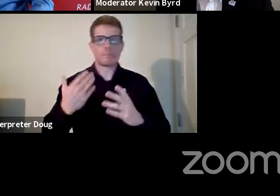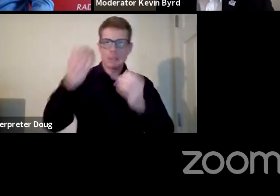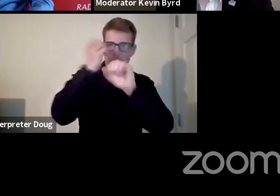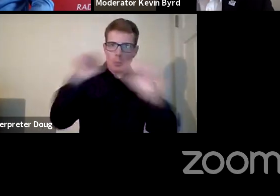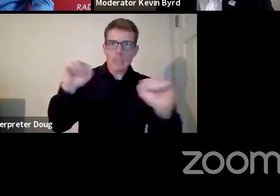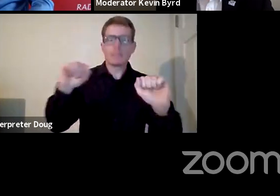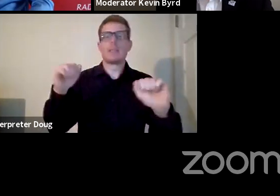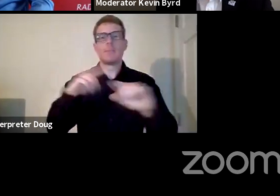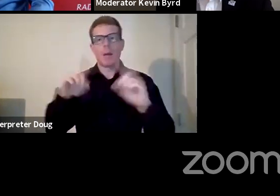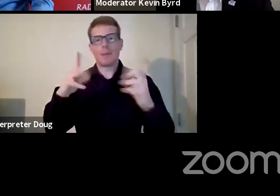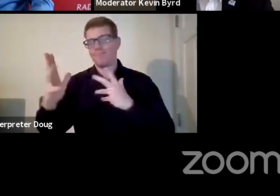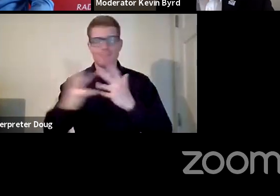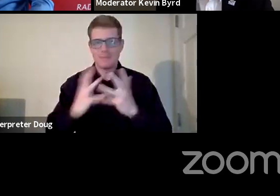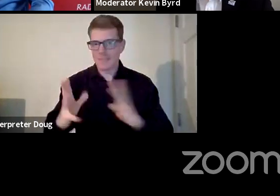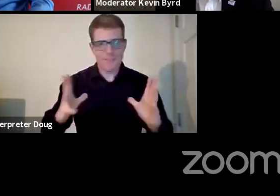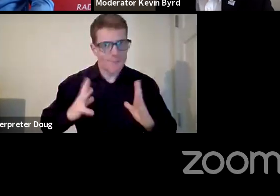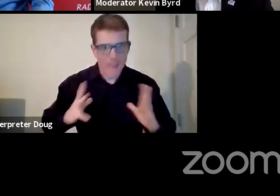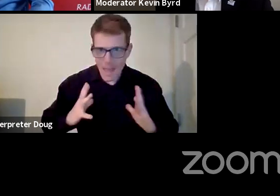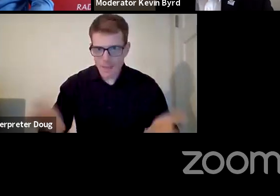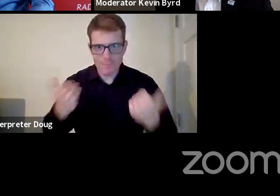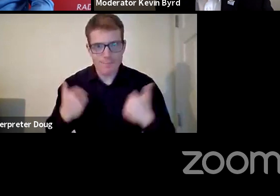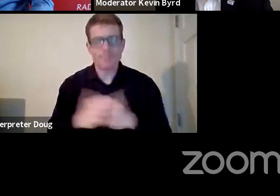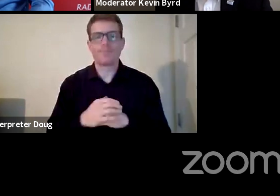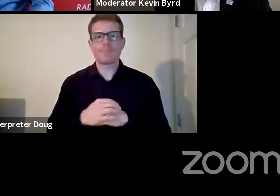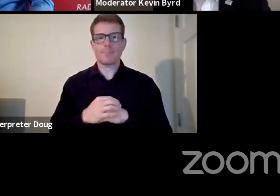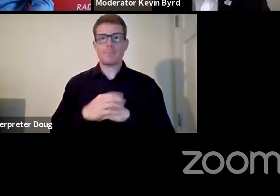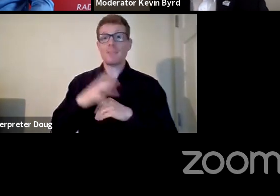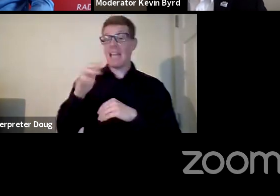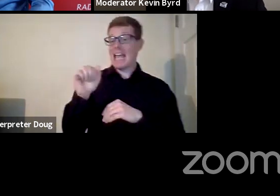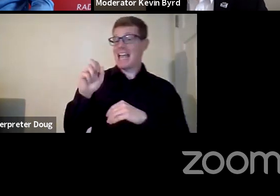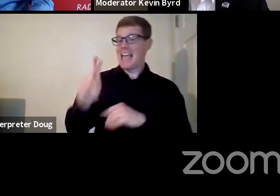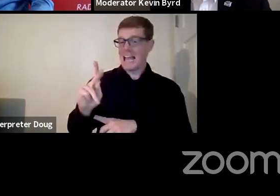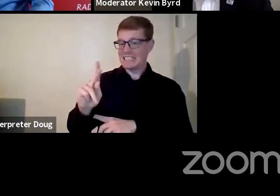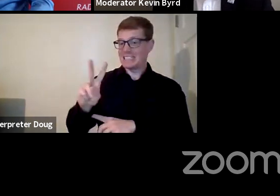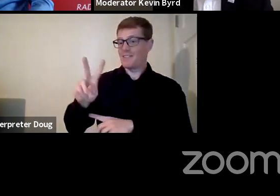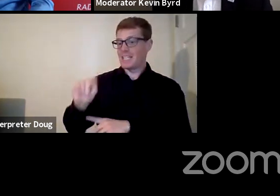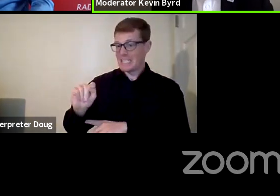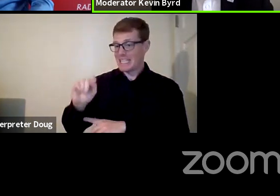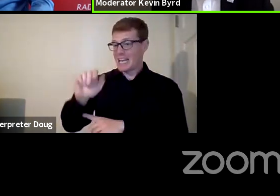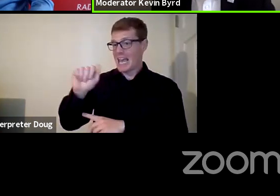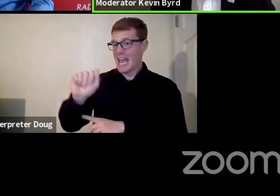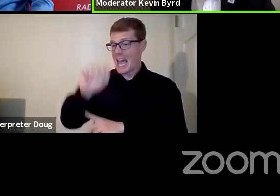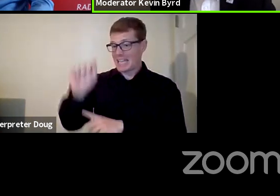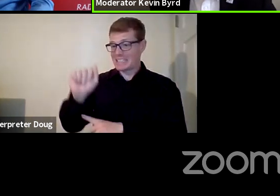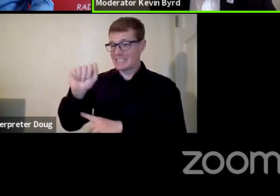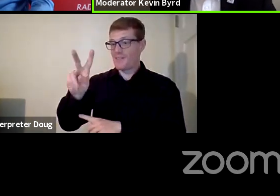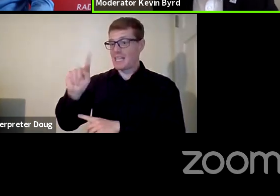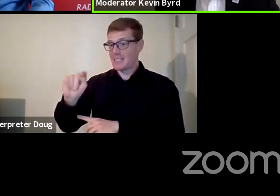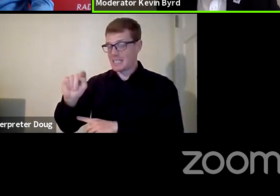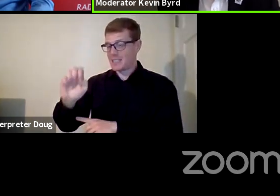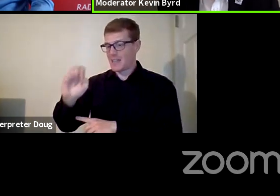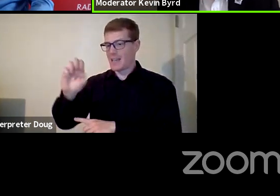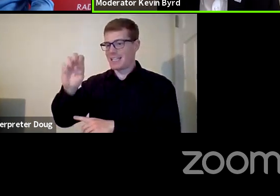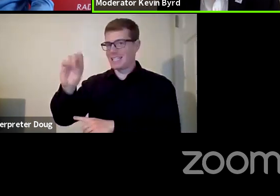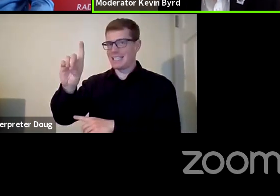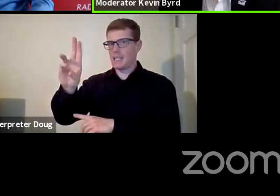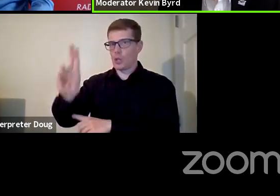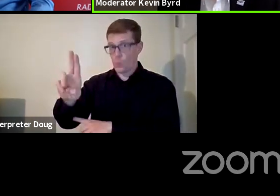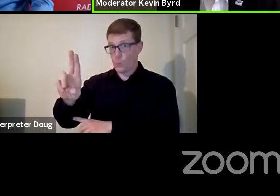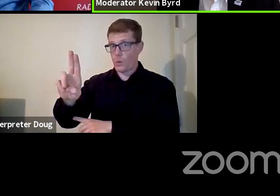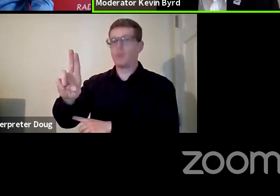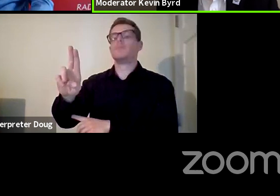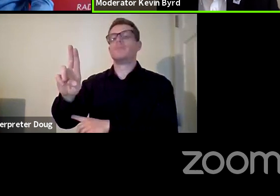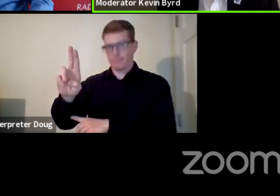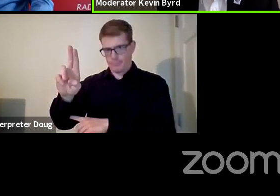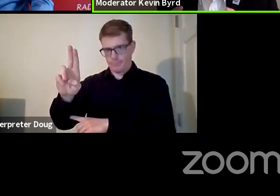askvt@vt.edu is where we expect to be handling most of the traffic. Great. Well, as a part of our series, we always do a summary of these